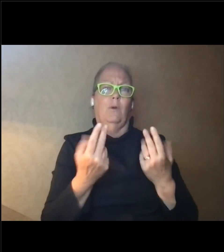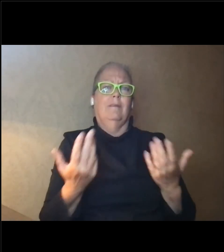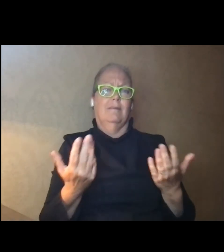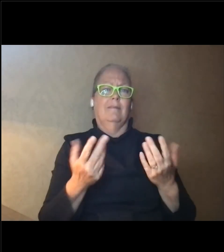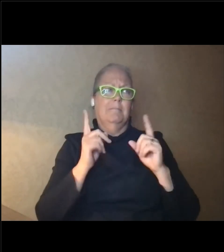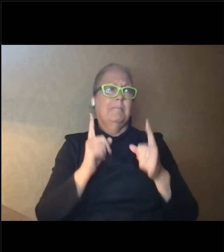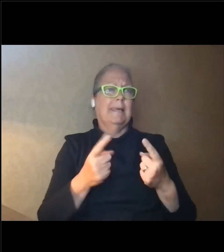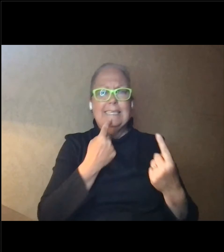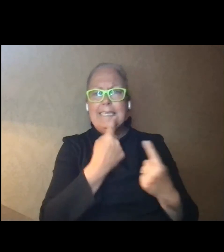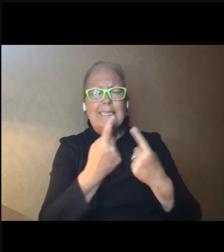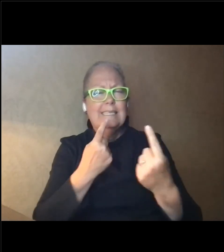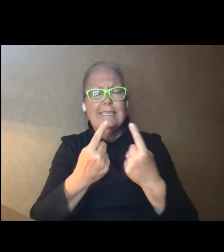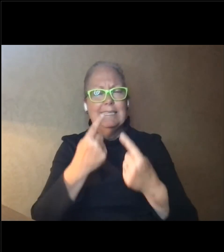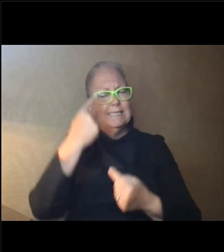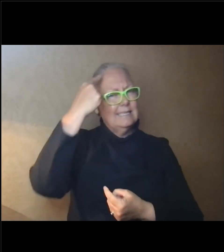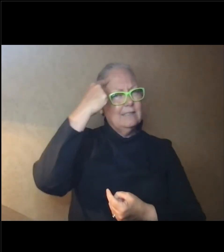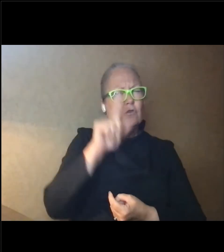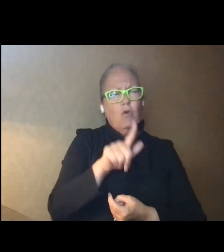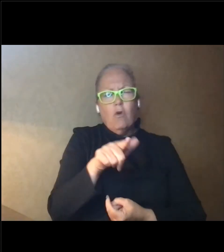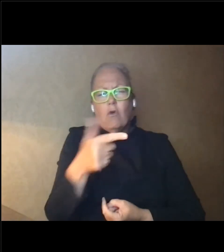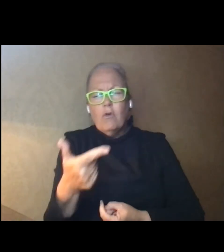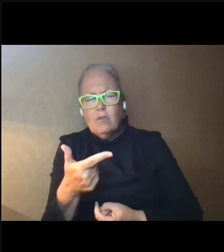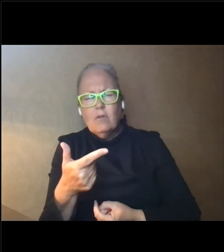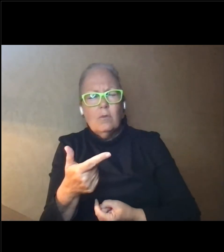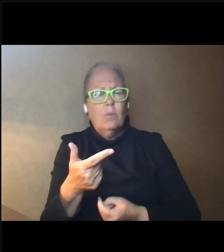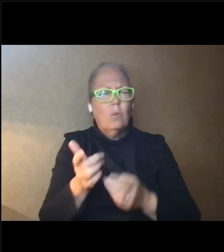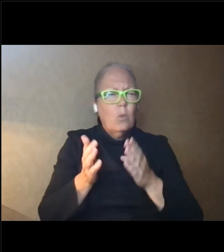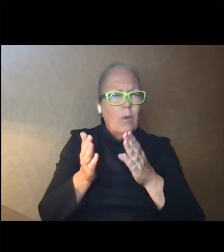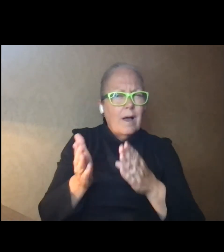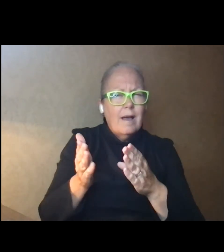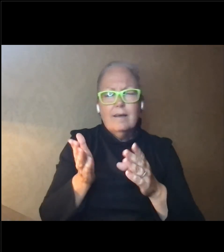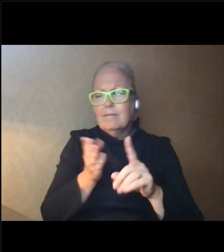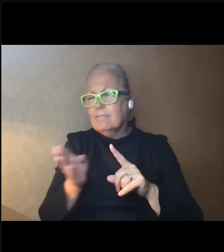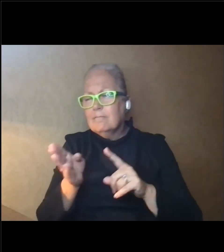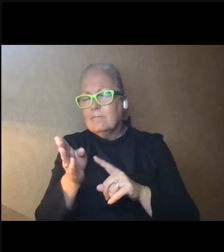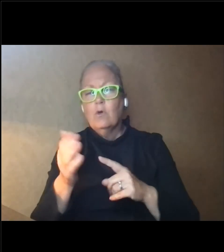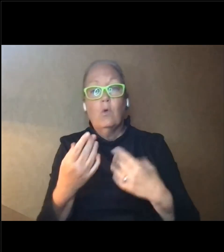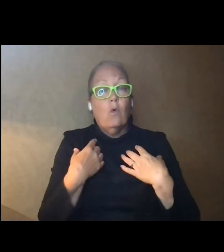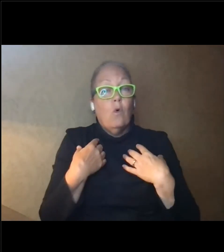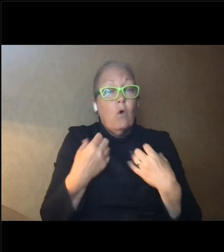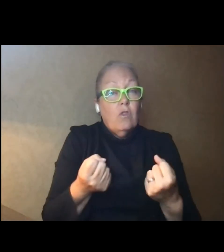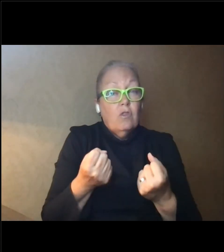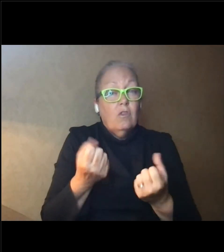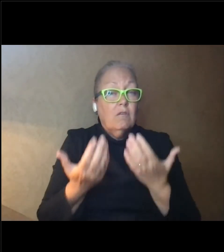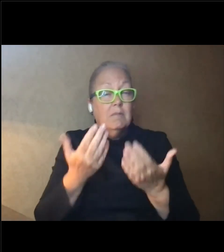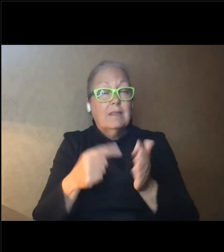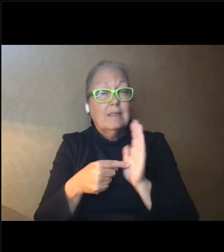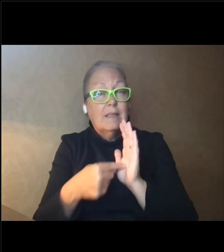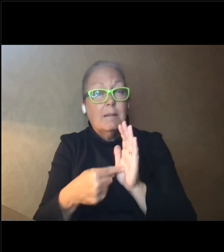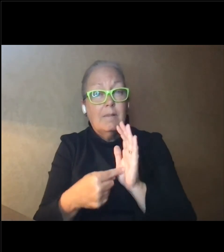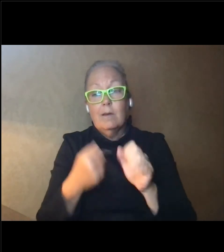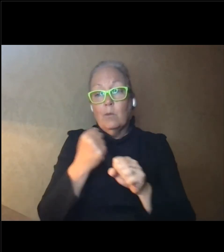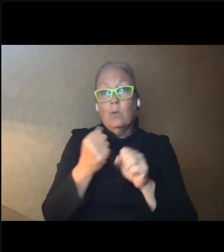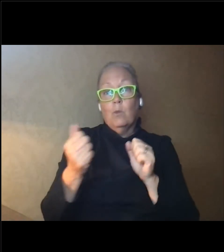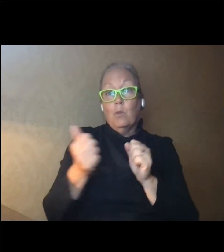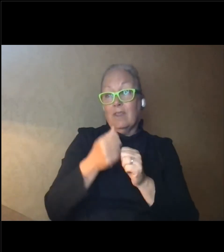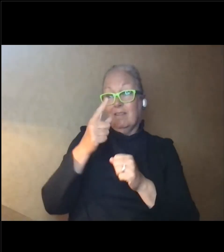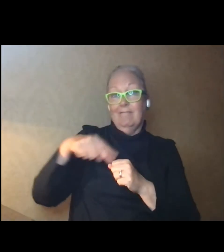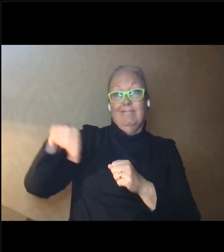find alternatives to the public health system, since working with the de facto authorities is